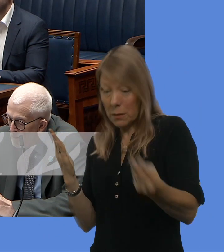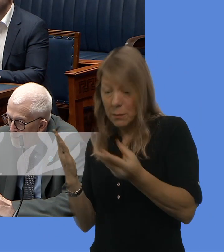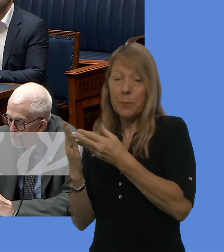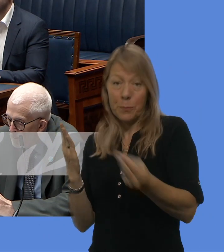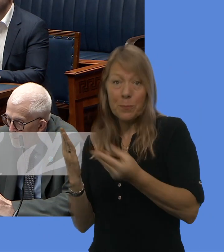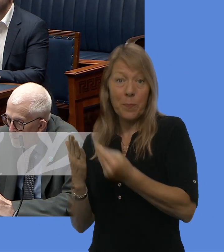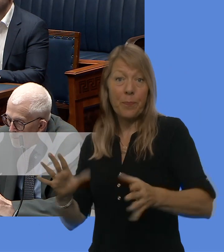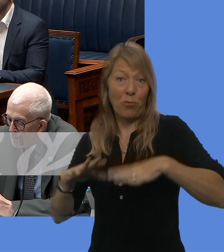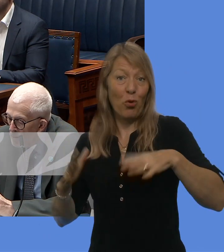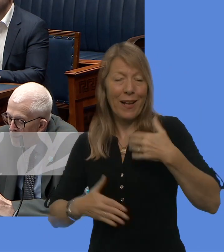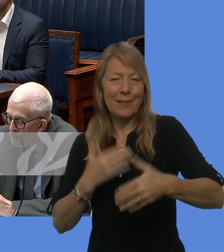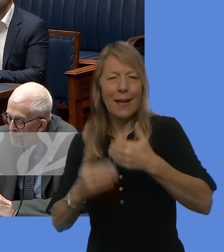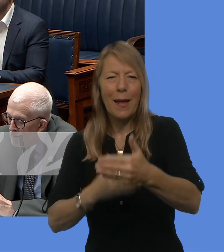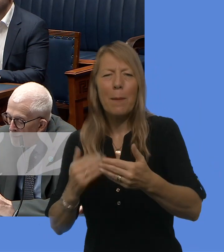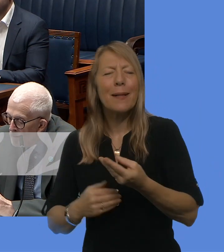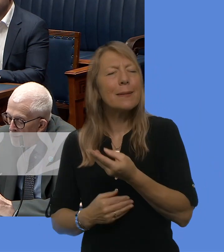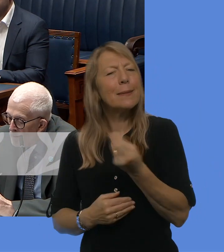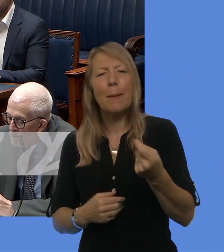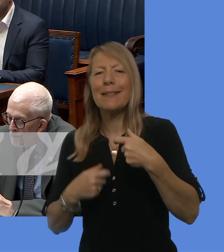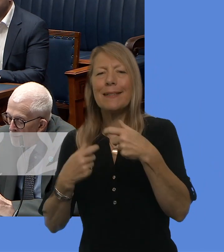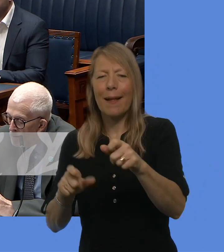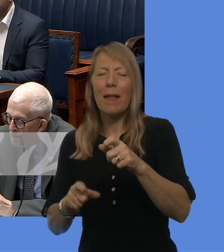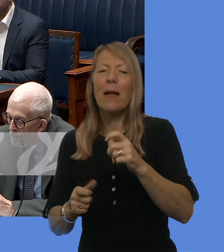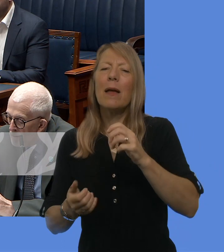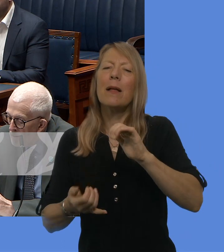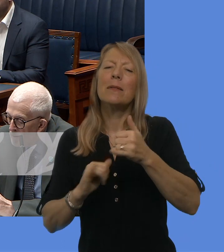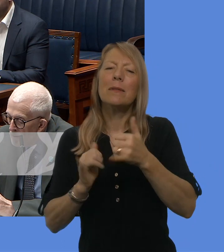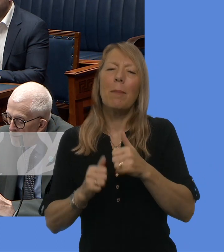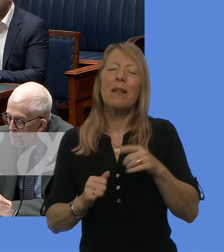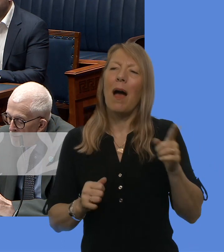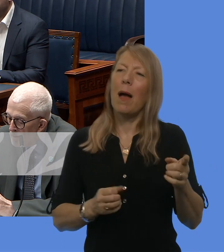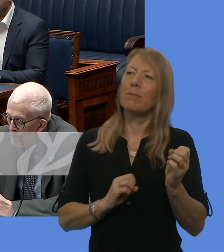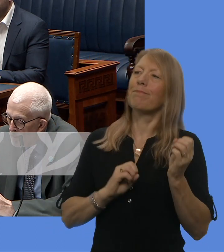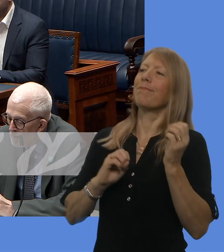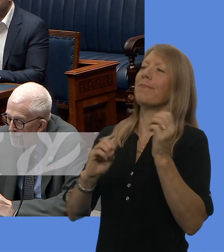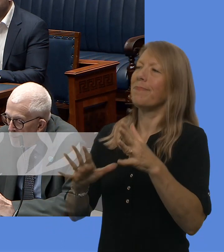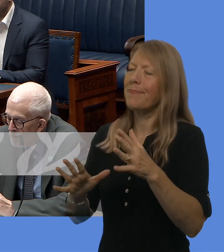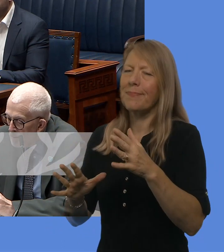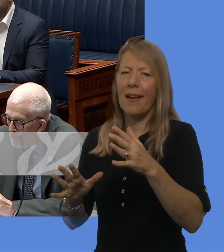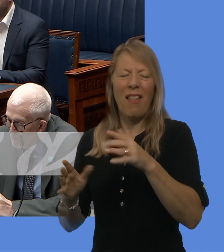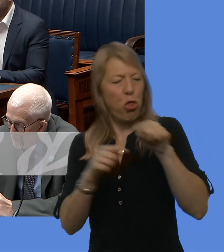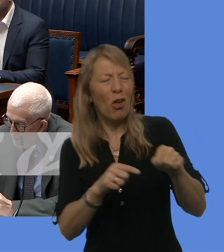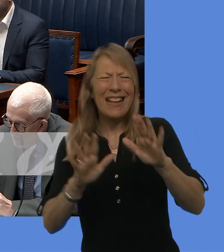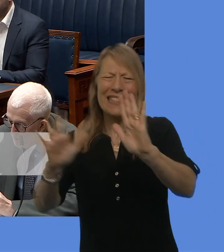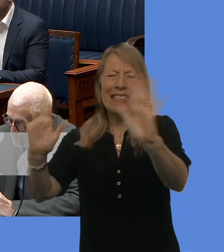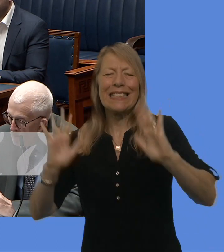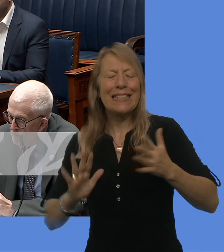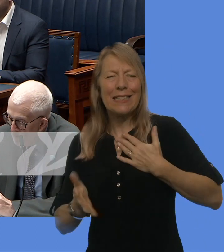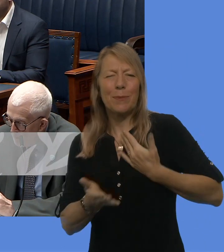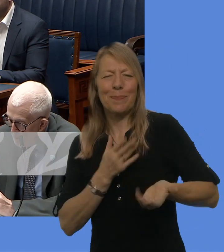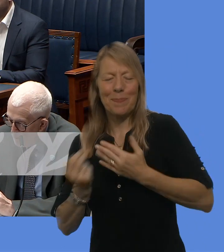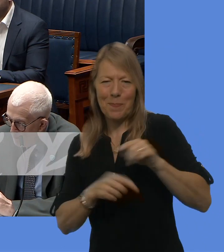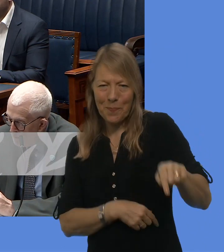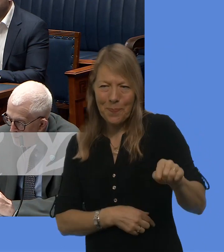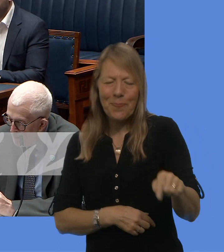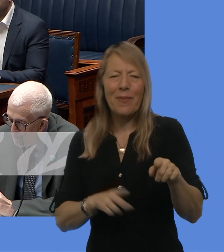we believe that there are issues around disclosure that have been negative. The secretive use of victims' third-party material has also been a concern for victims' rights